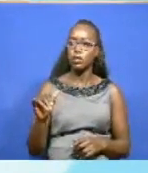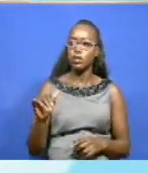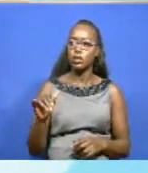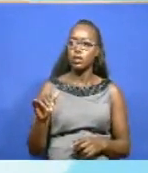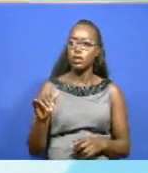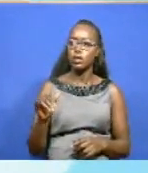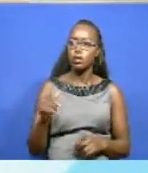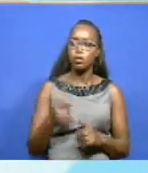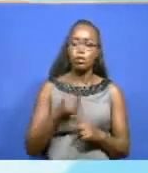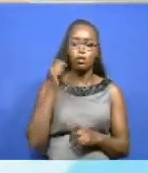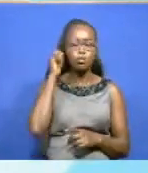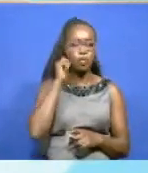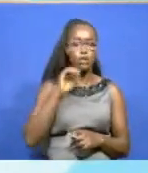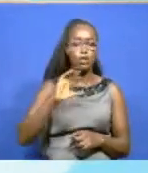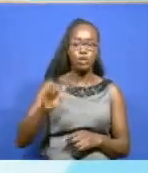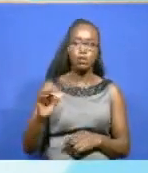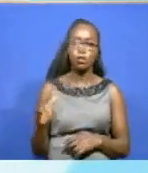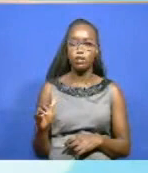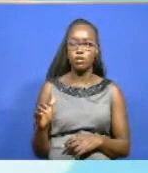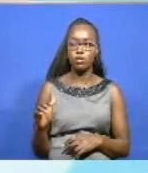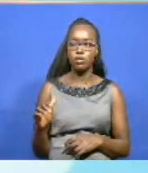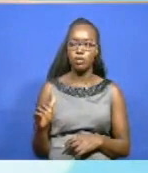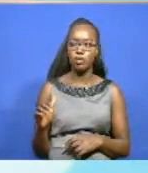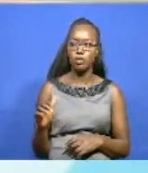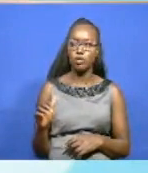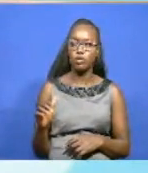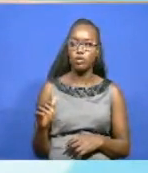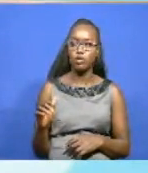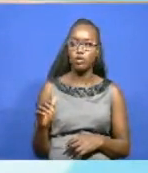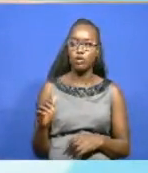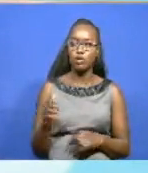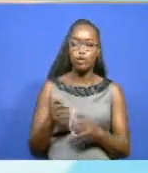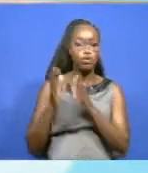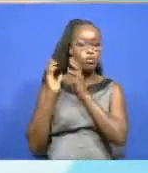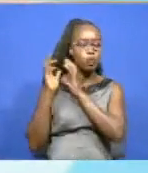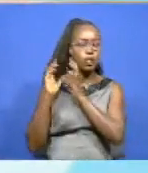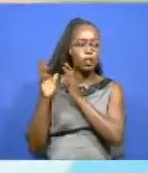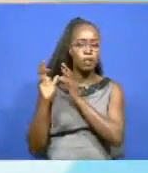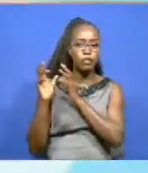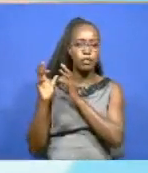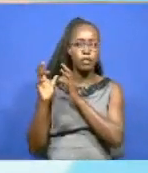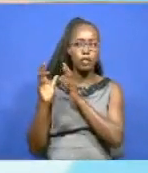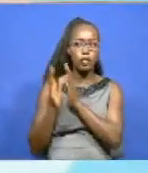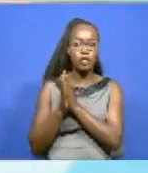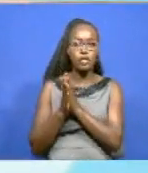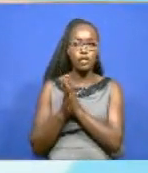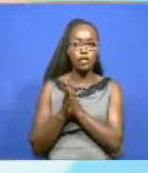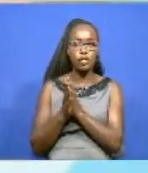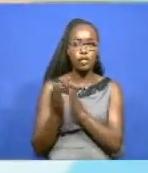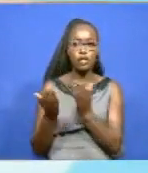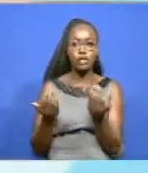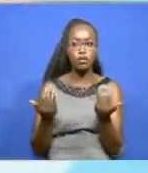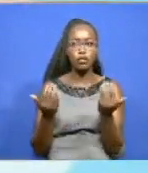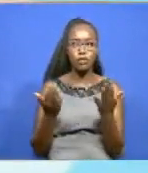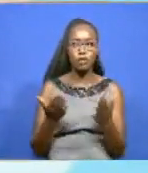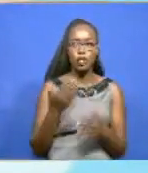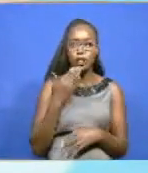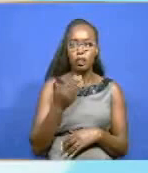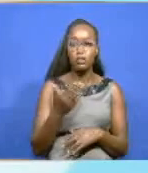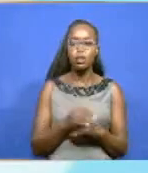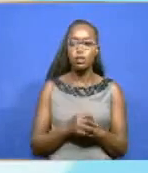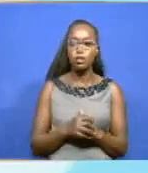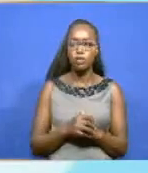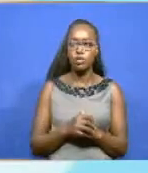Nandi County. Honorable Jeff Ahmed, you're watching us from Kilifi. Joseph Ngala, also from Kilifi County. We appreciate your